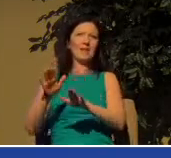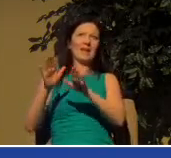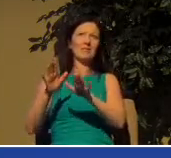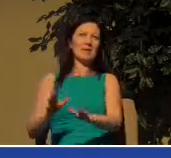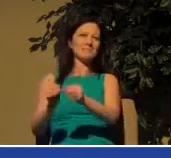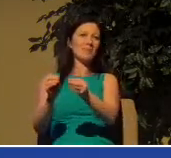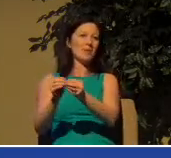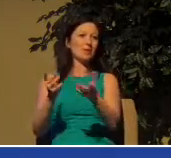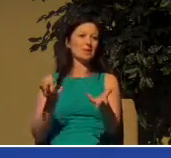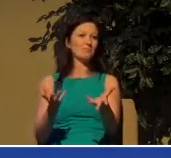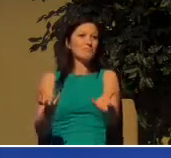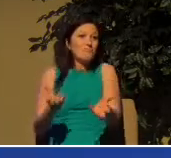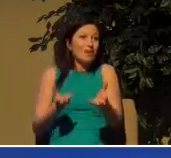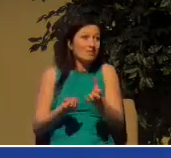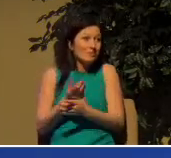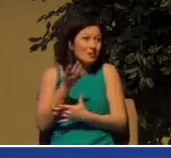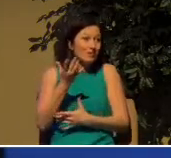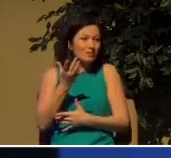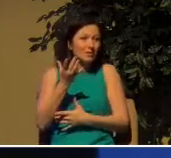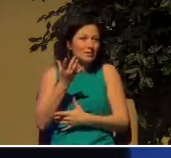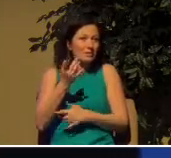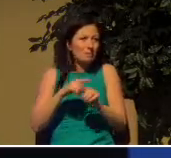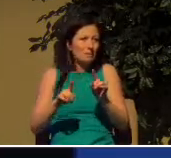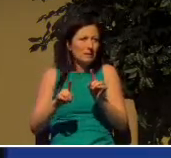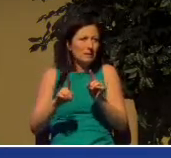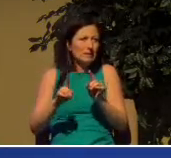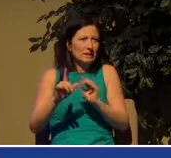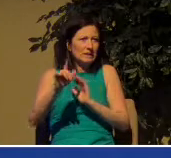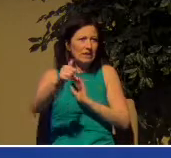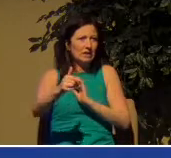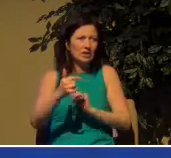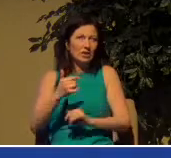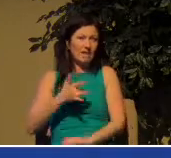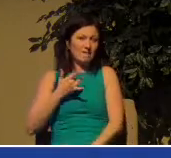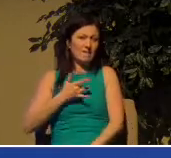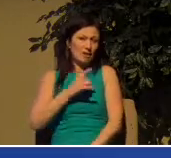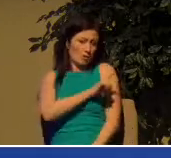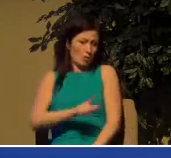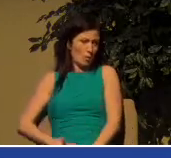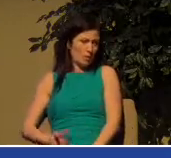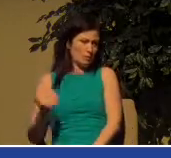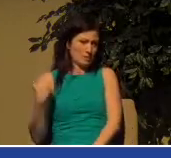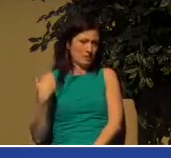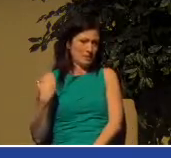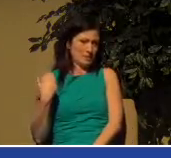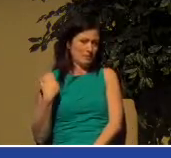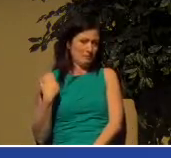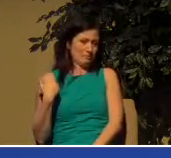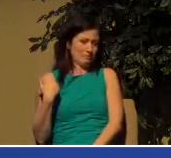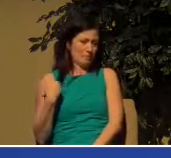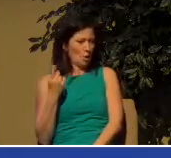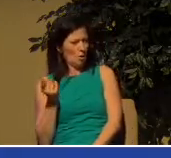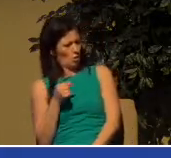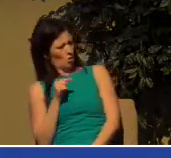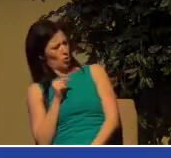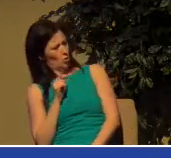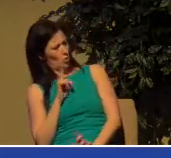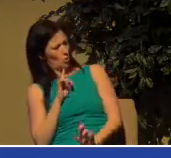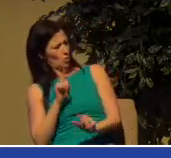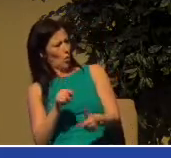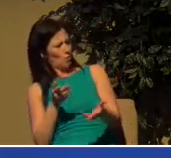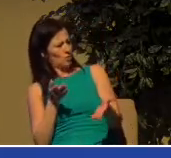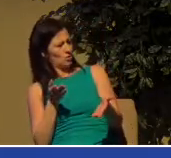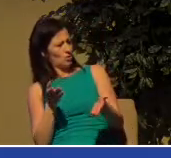whole process, I felt the Lord saying to me that He wanted me to serve as a